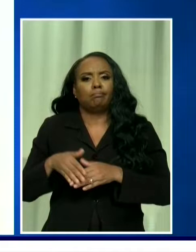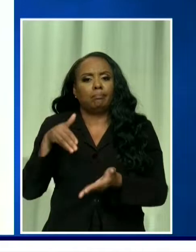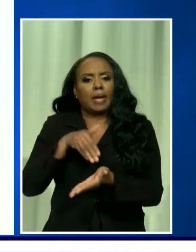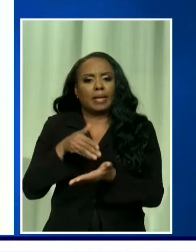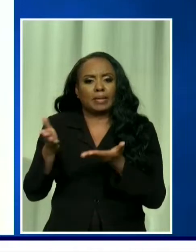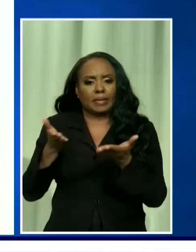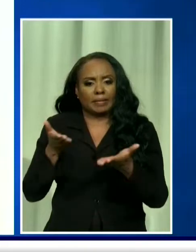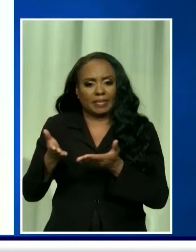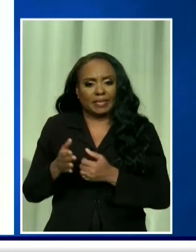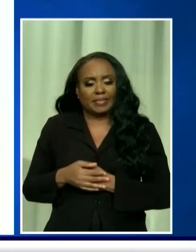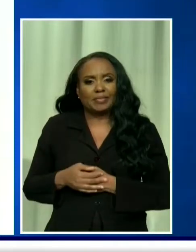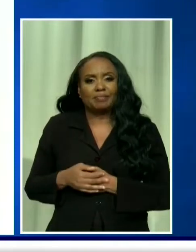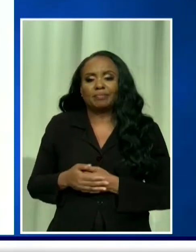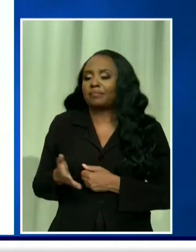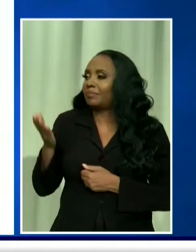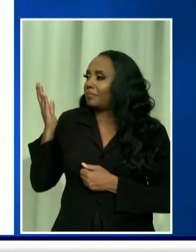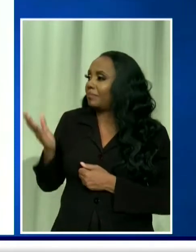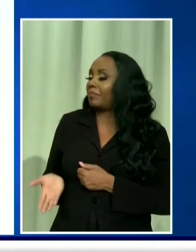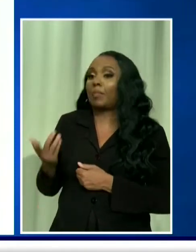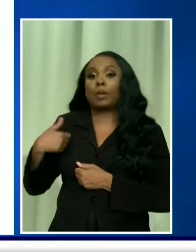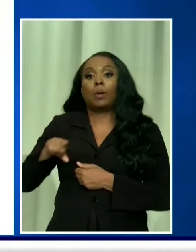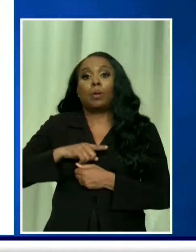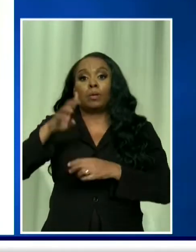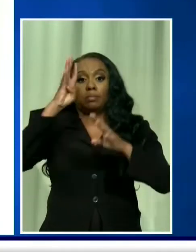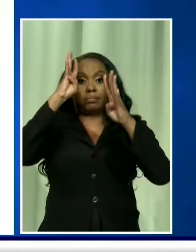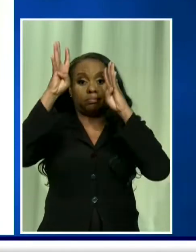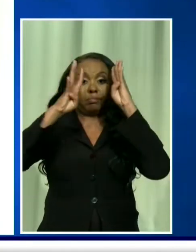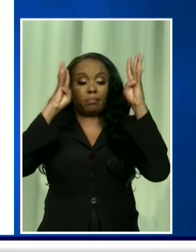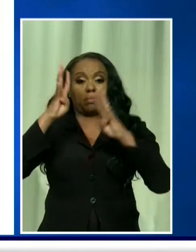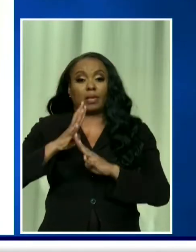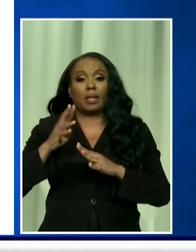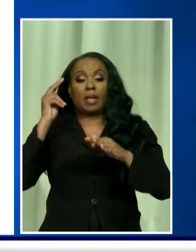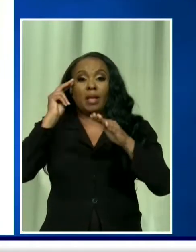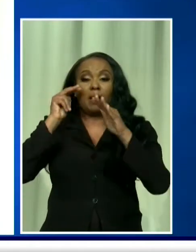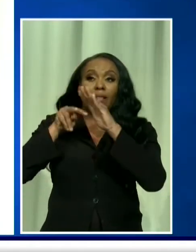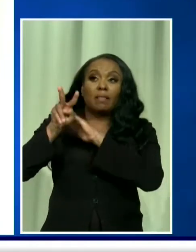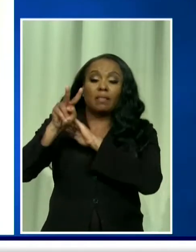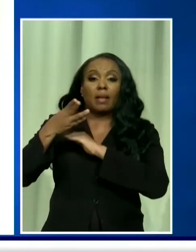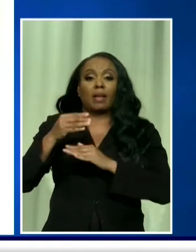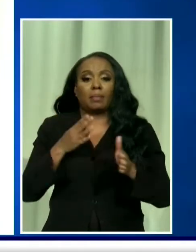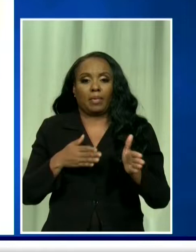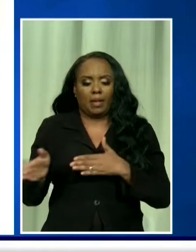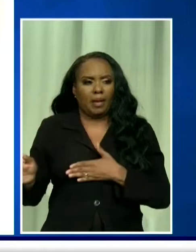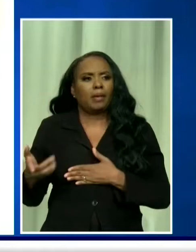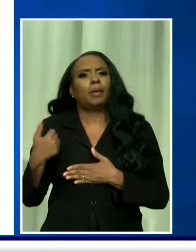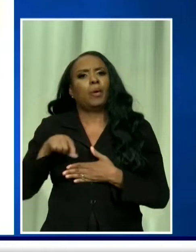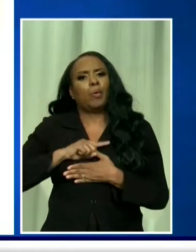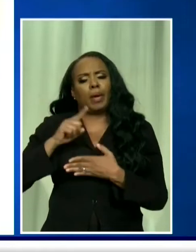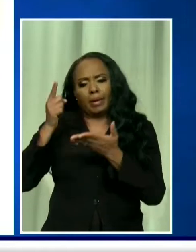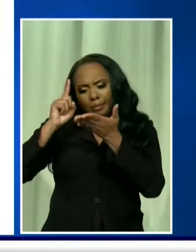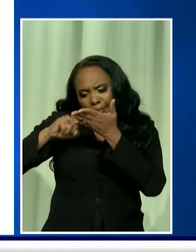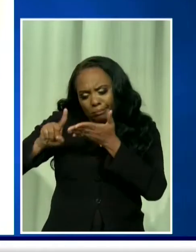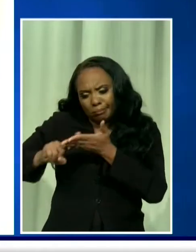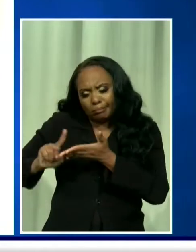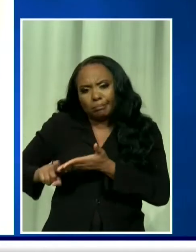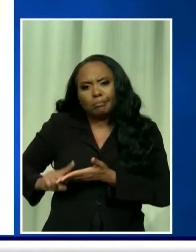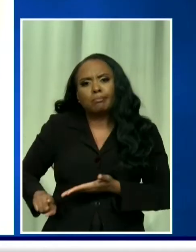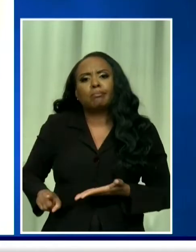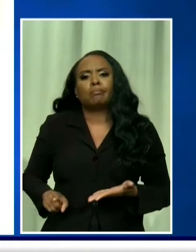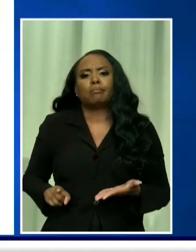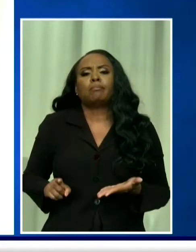In creating this vision and plan, we took into consideration market research, which suggested